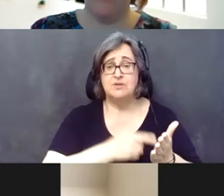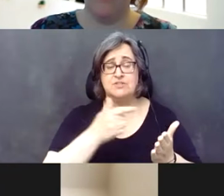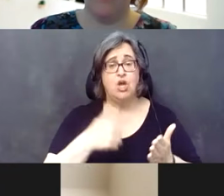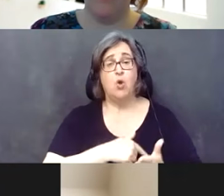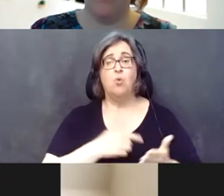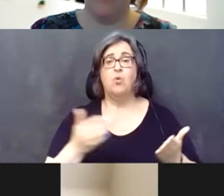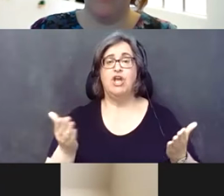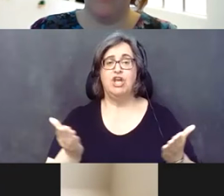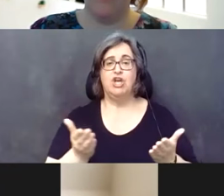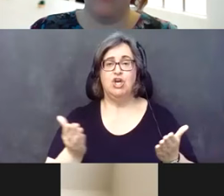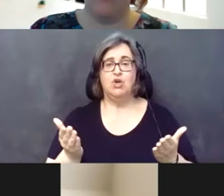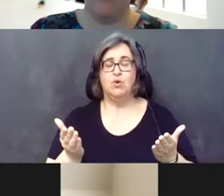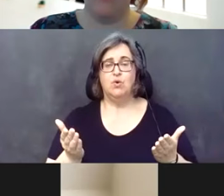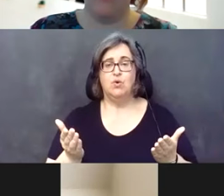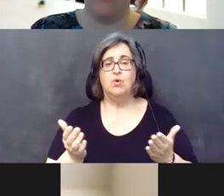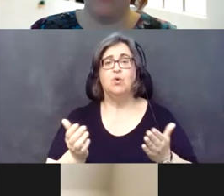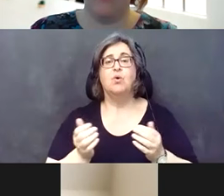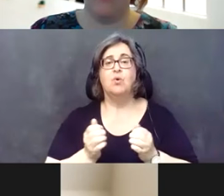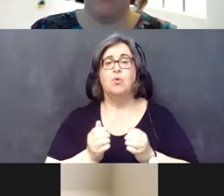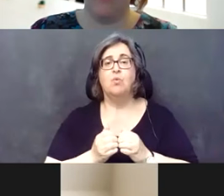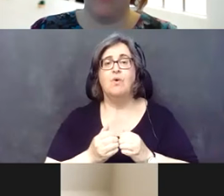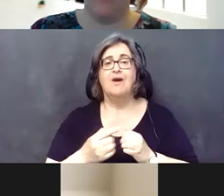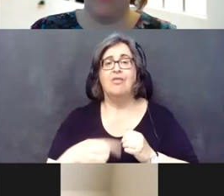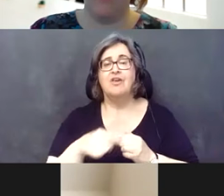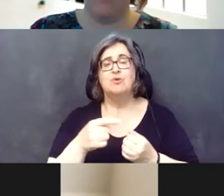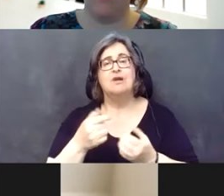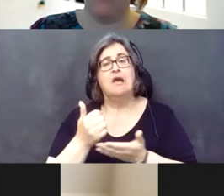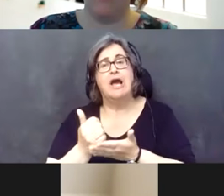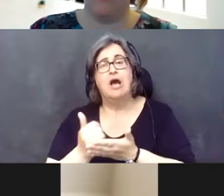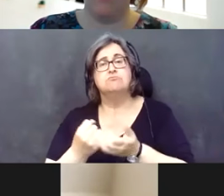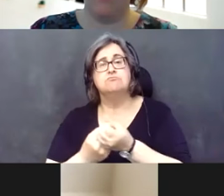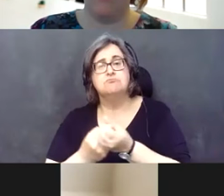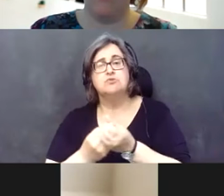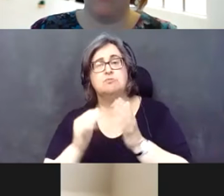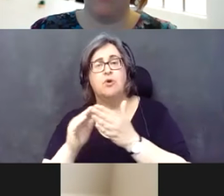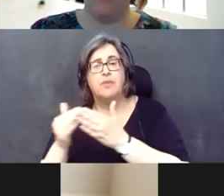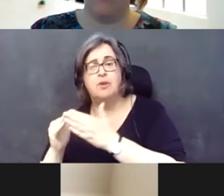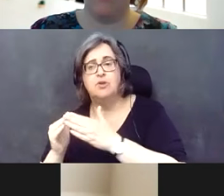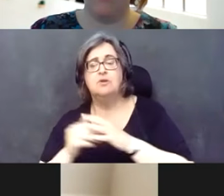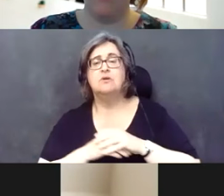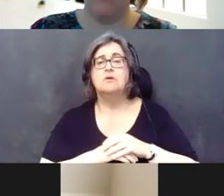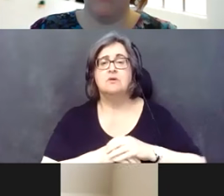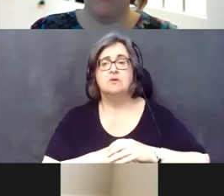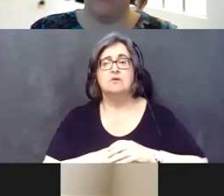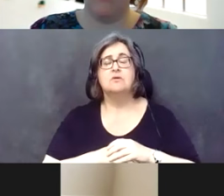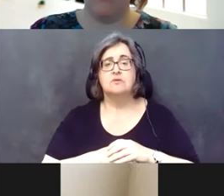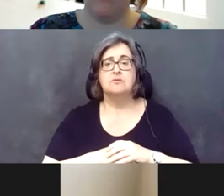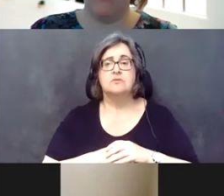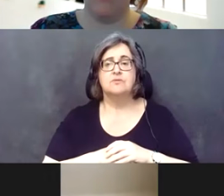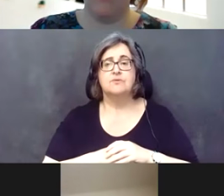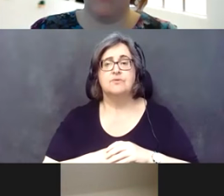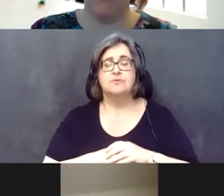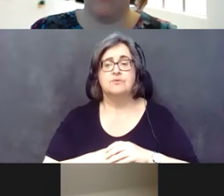here with them to help our community out and watch